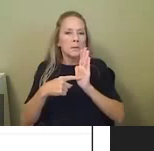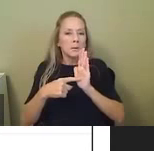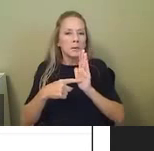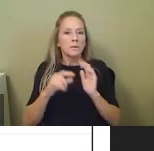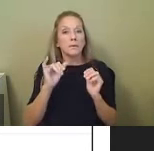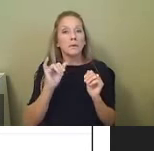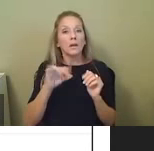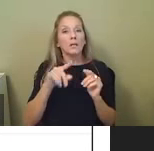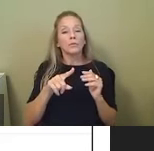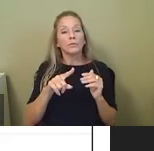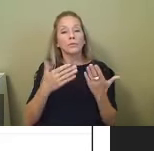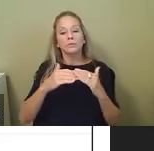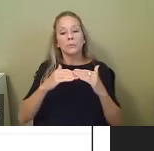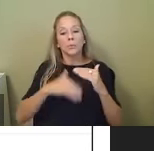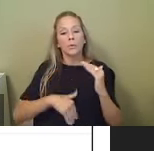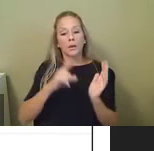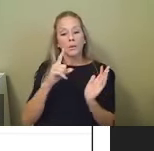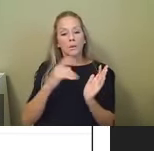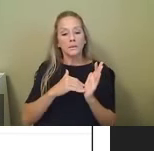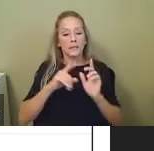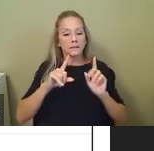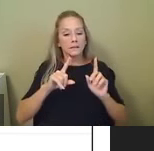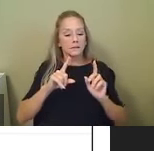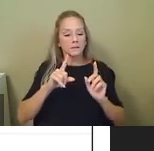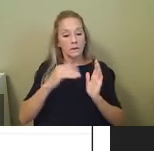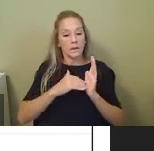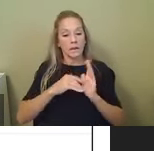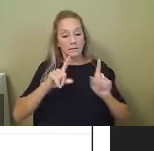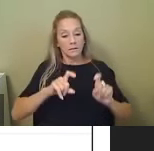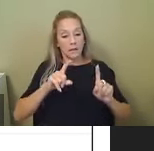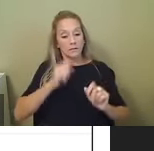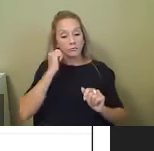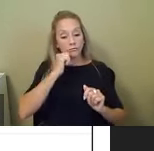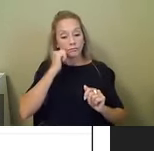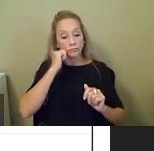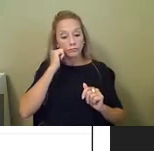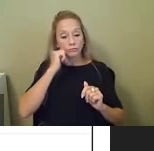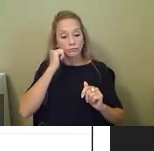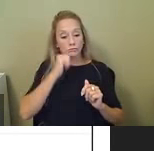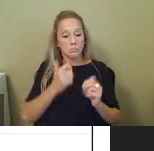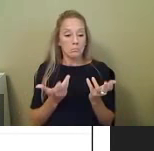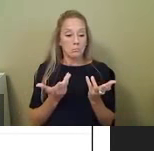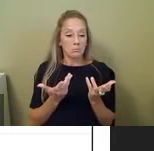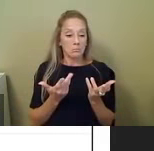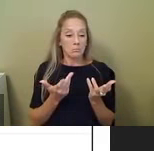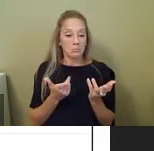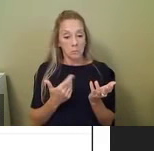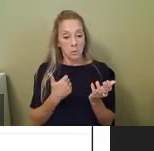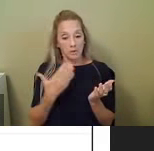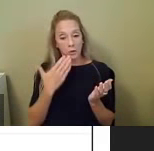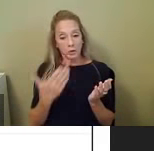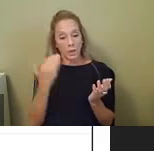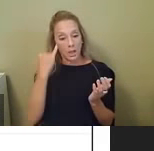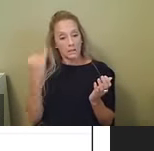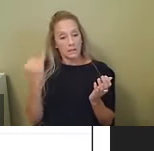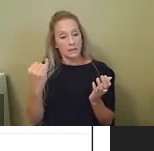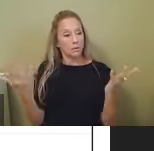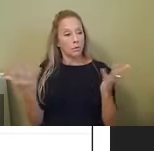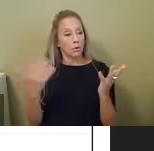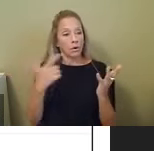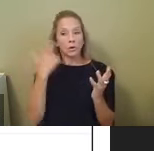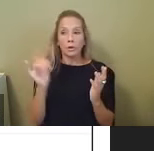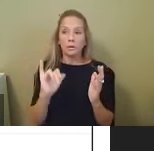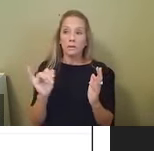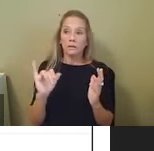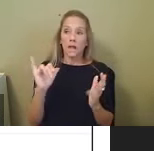below 1,000 tests per day, you really don't know what's going on. You really don't have a good sense of where you are